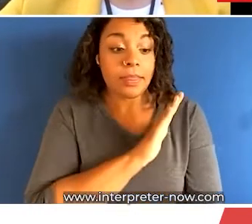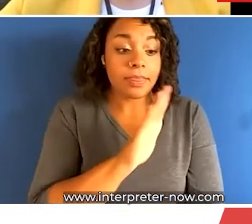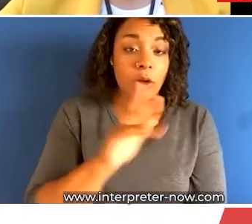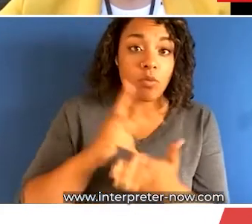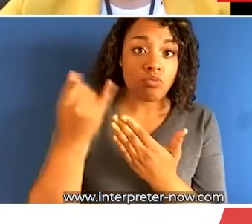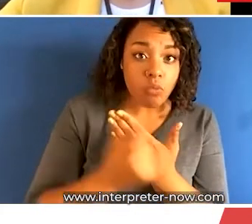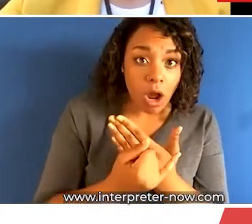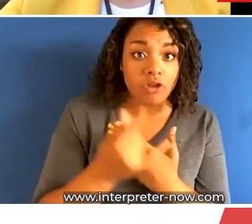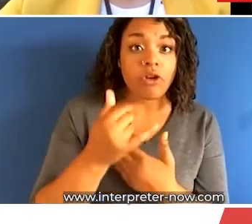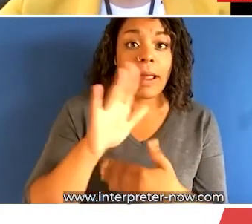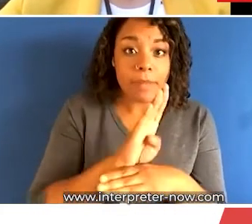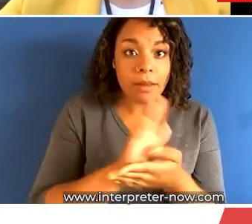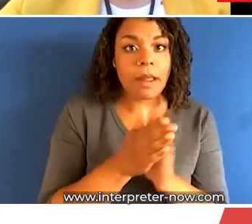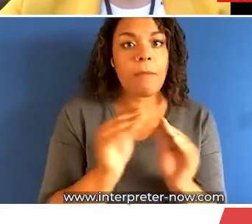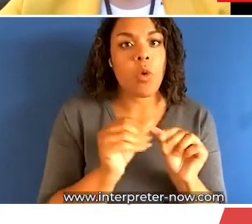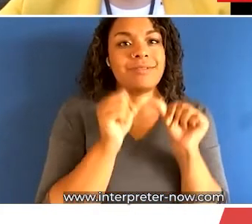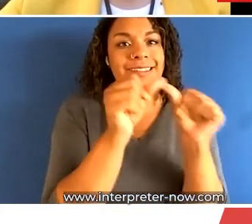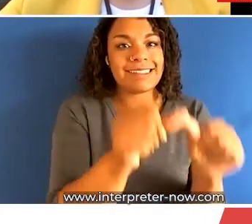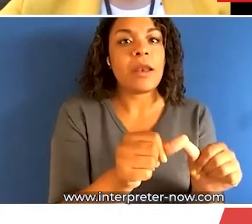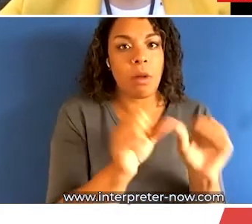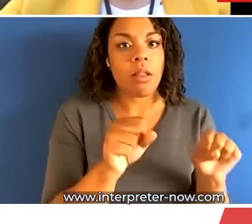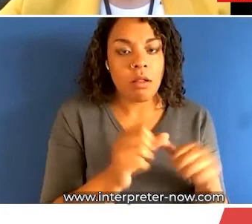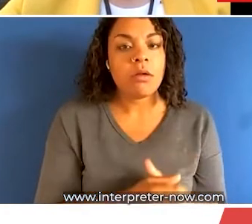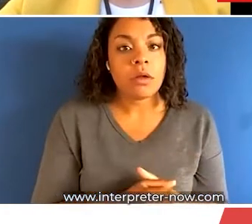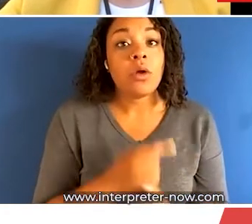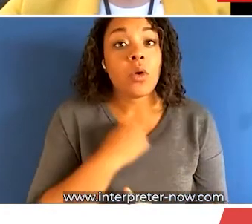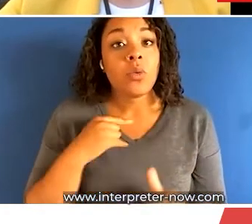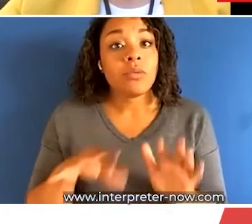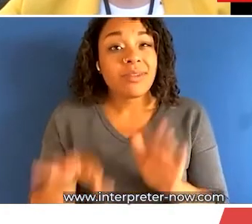and businesses more sustainable. We discovered that only